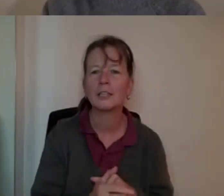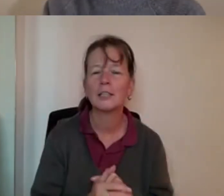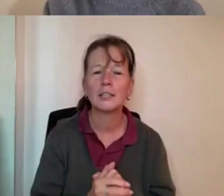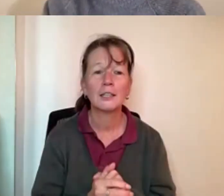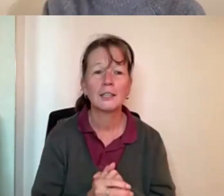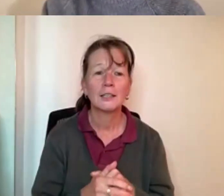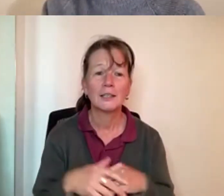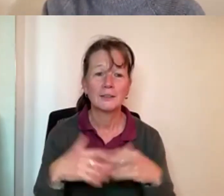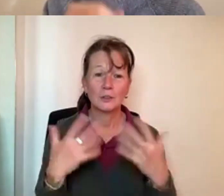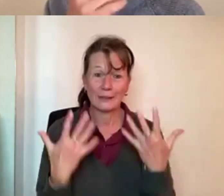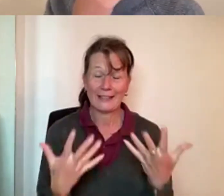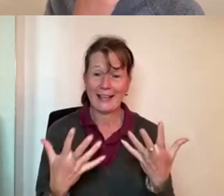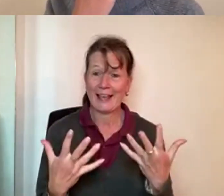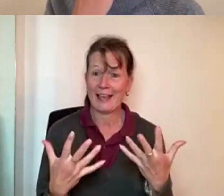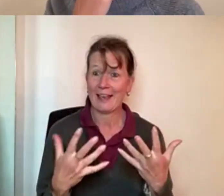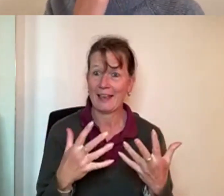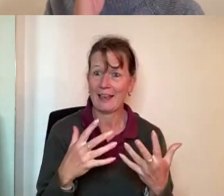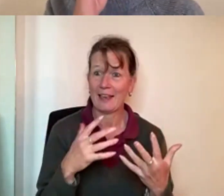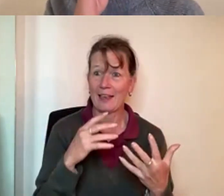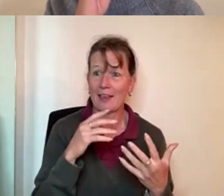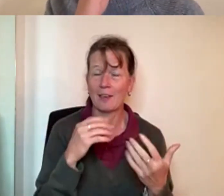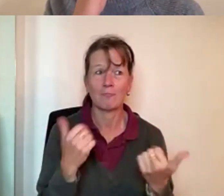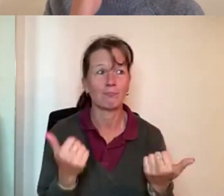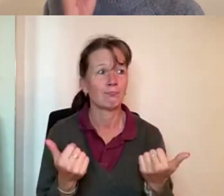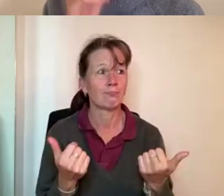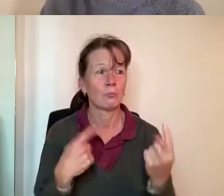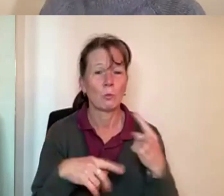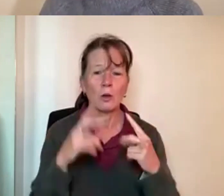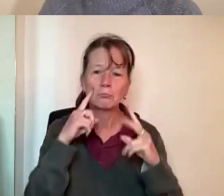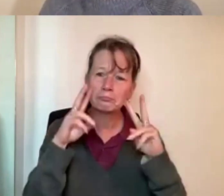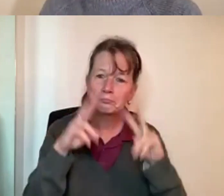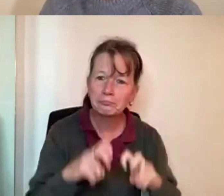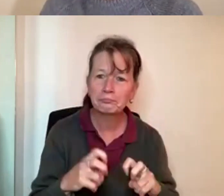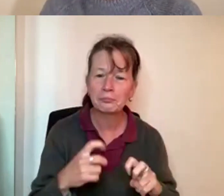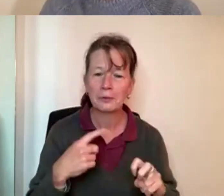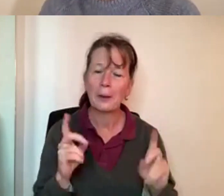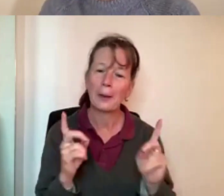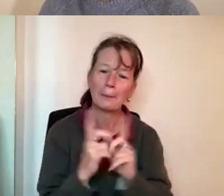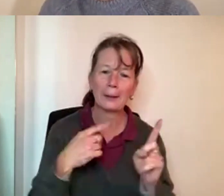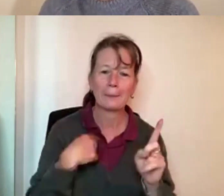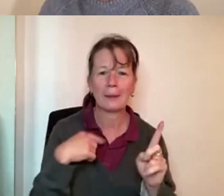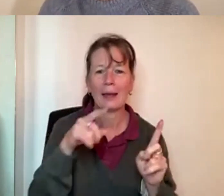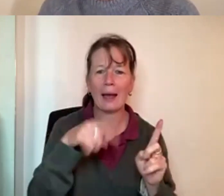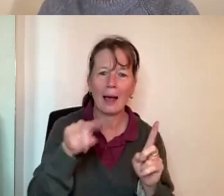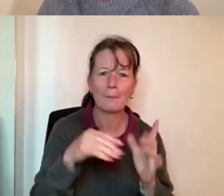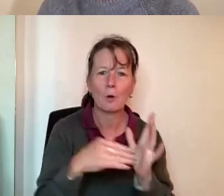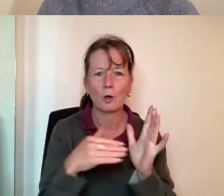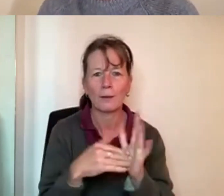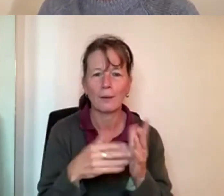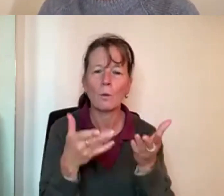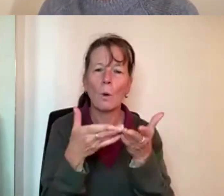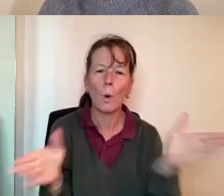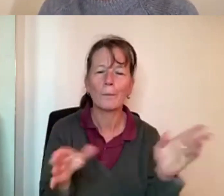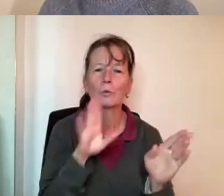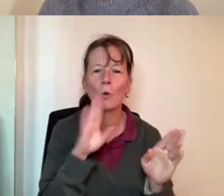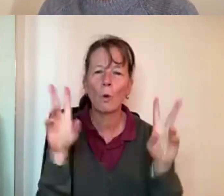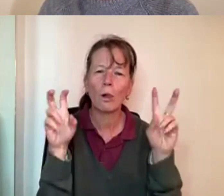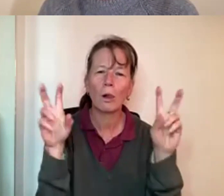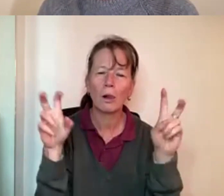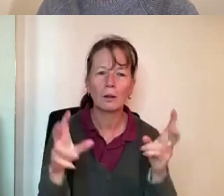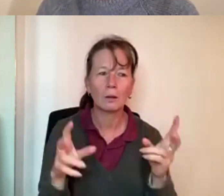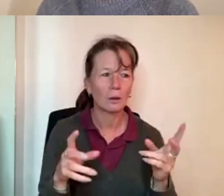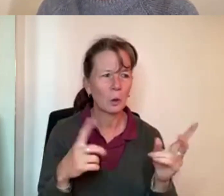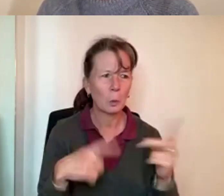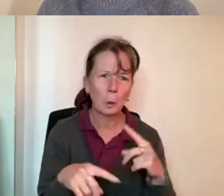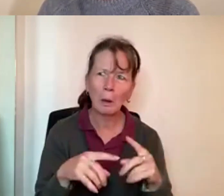So today we are going to be exploring Meet Me Mahogany Open Call Opera. We've become quite well known for sort